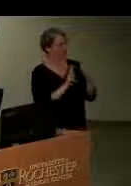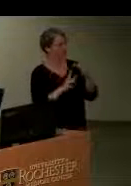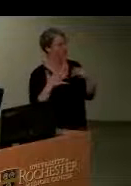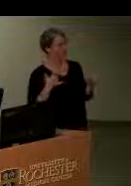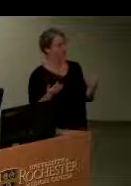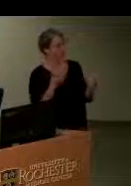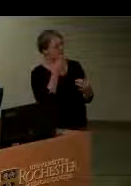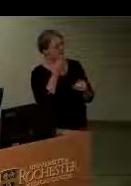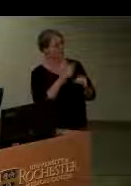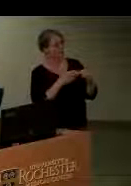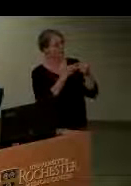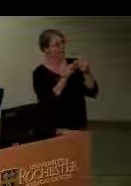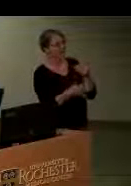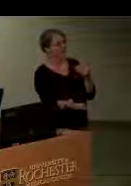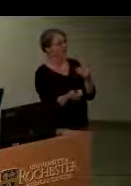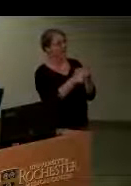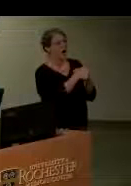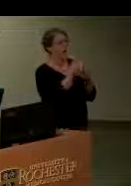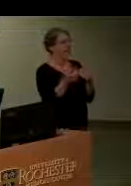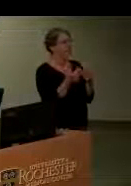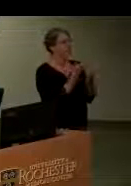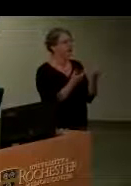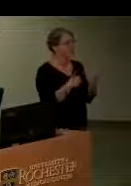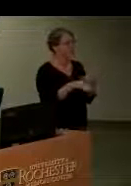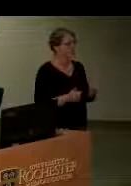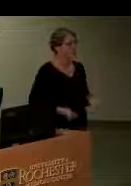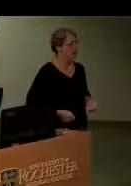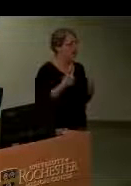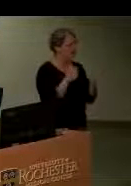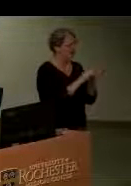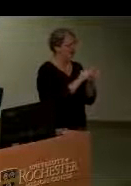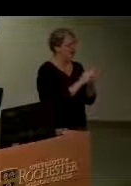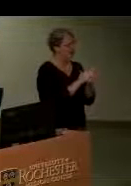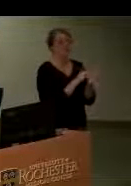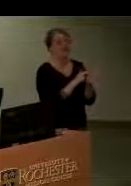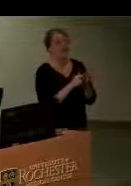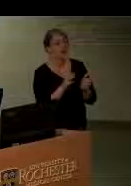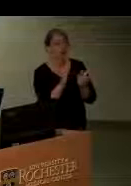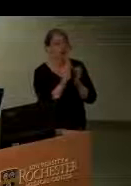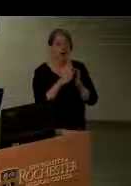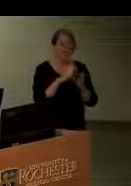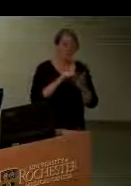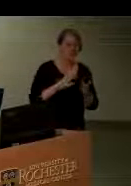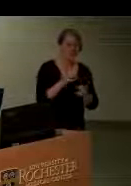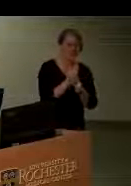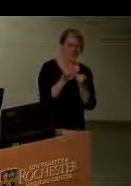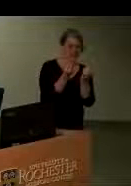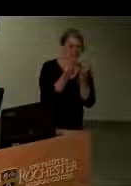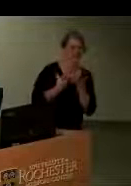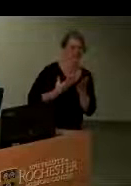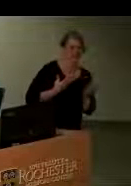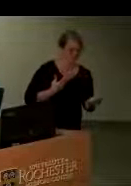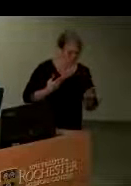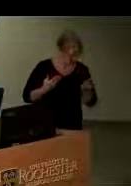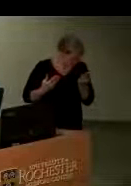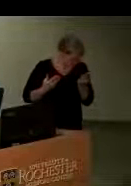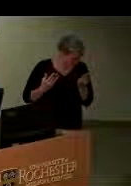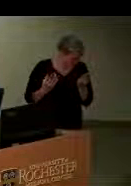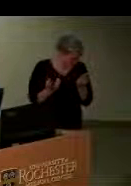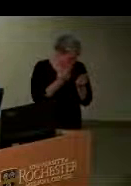other document in your life. And then we ask our students to get that information and use it